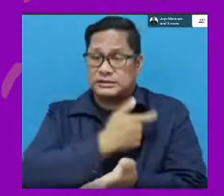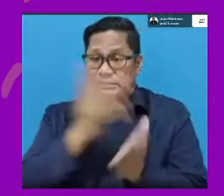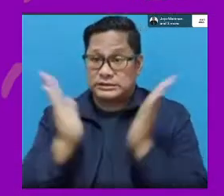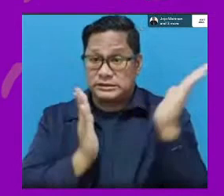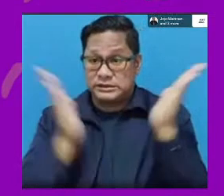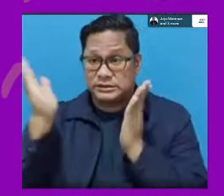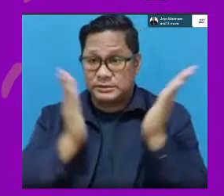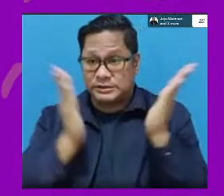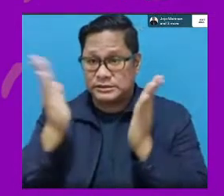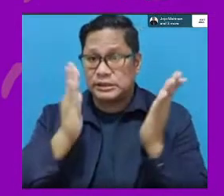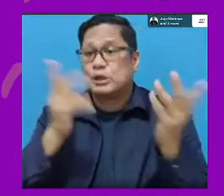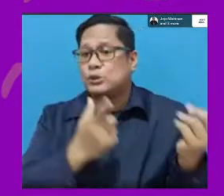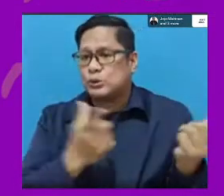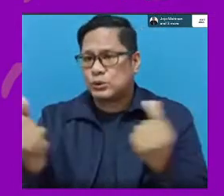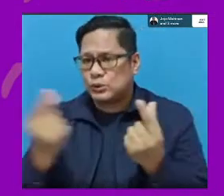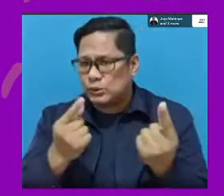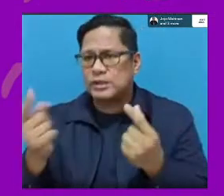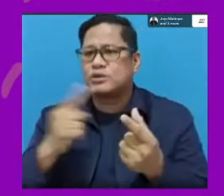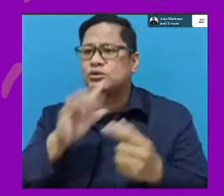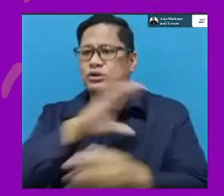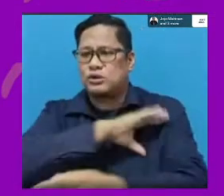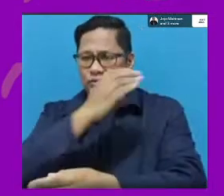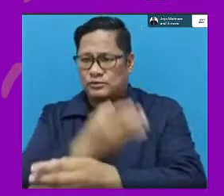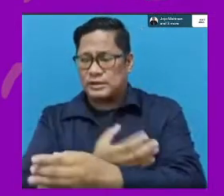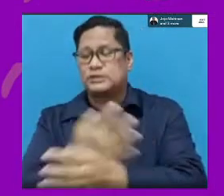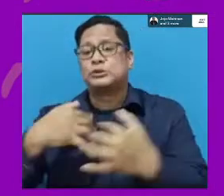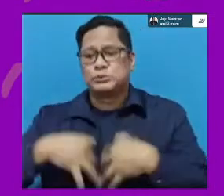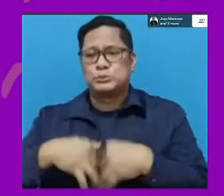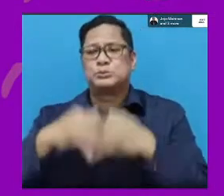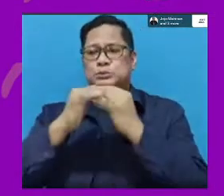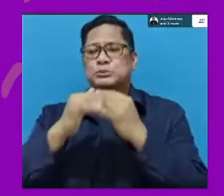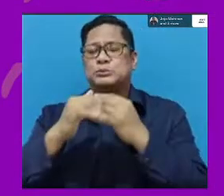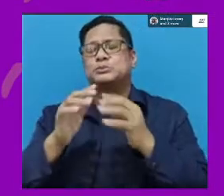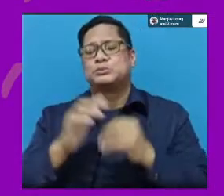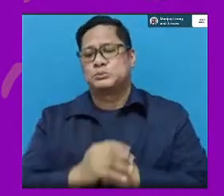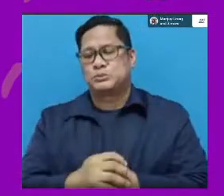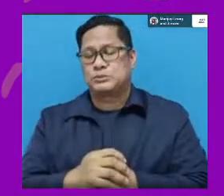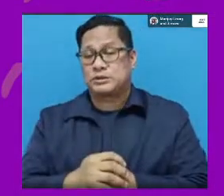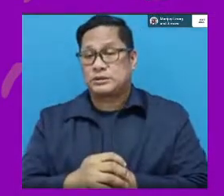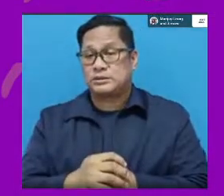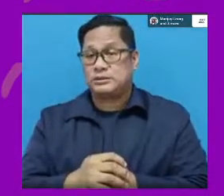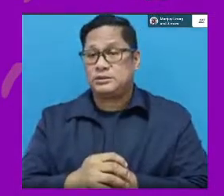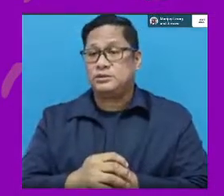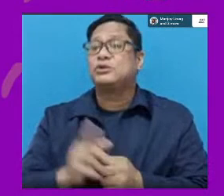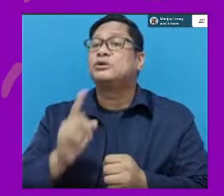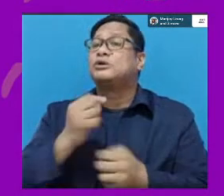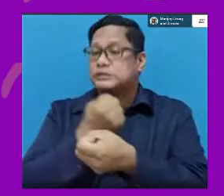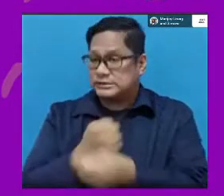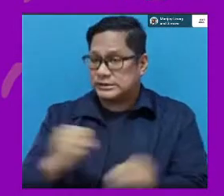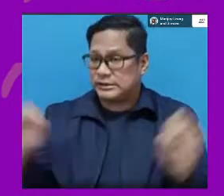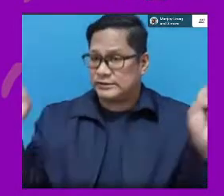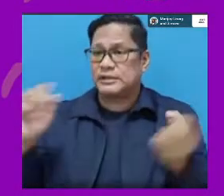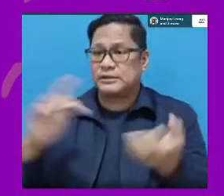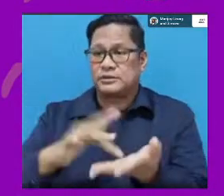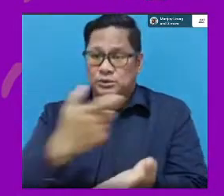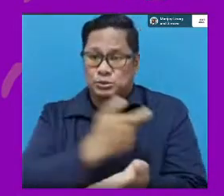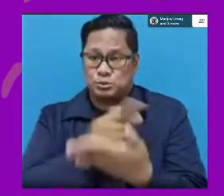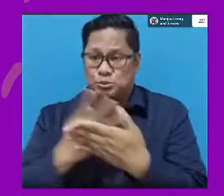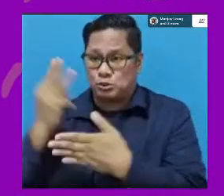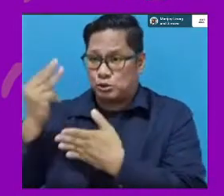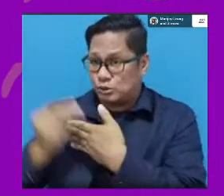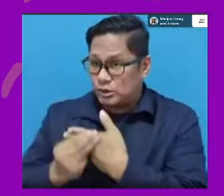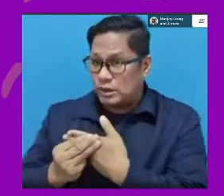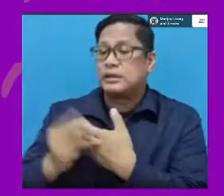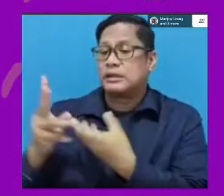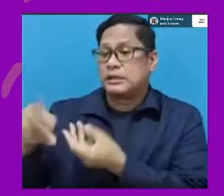through capacity and confidence building measures, ensure safety in the immunization program, and